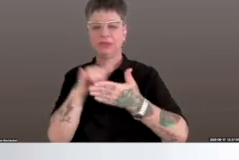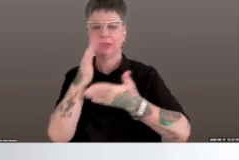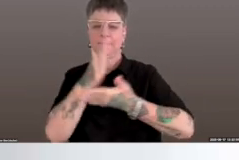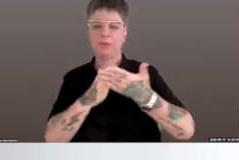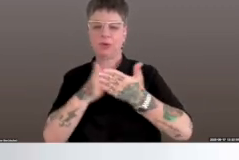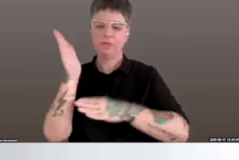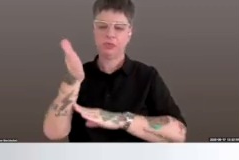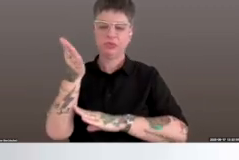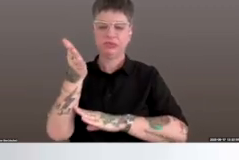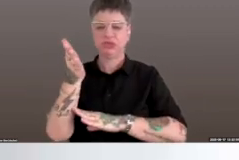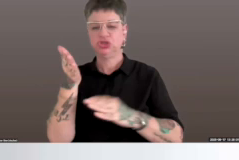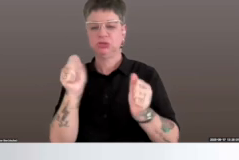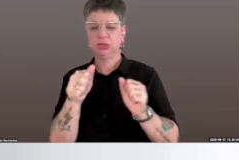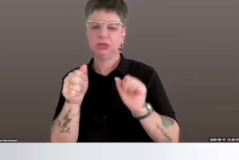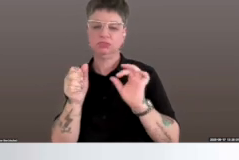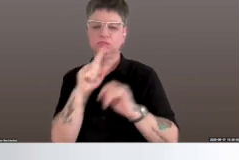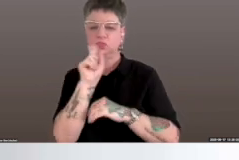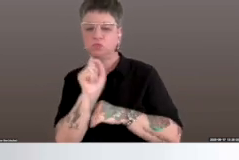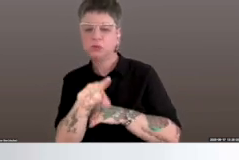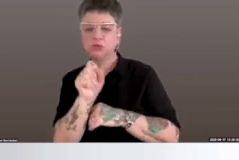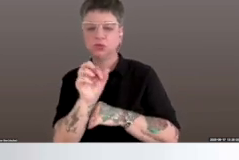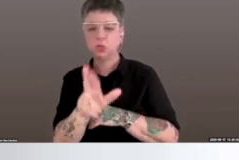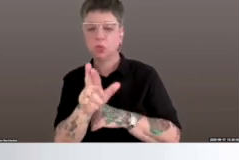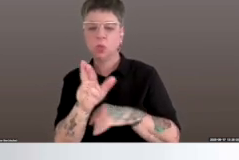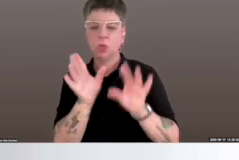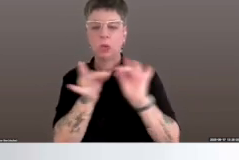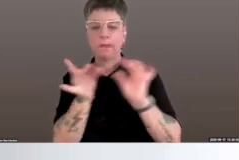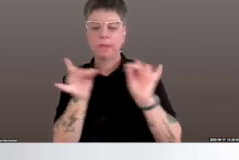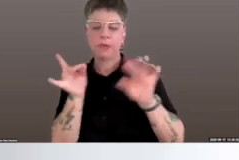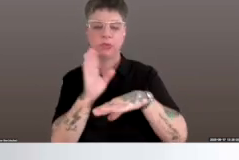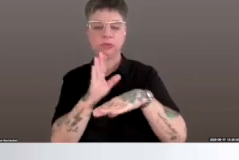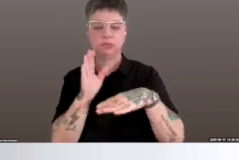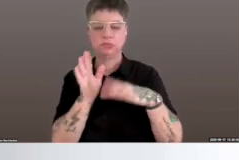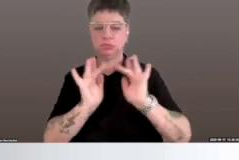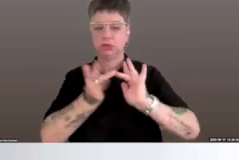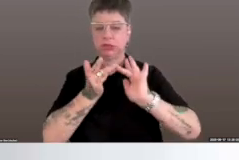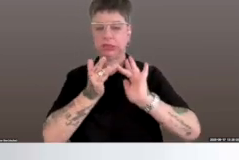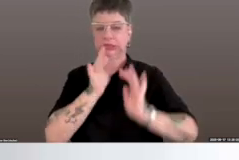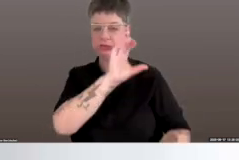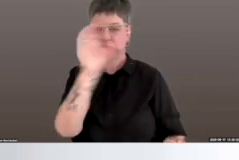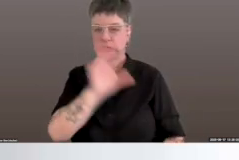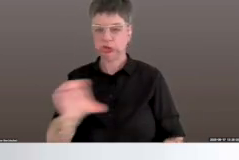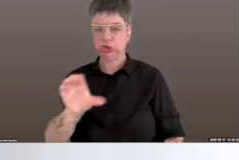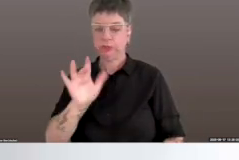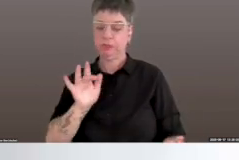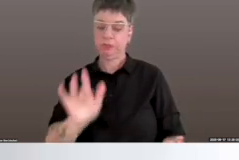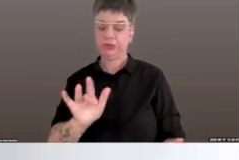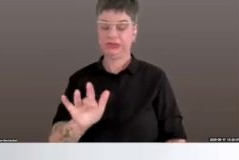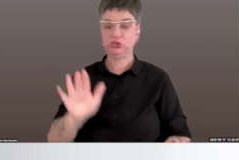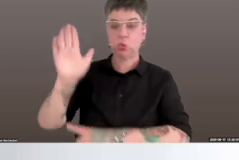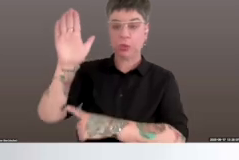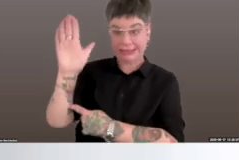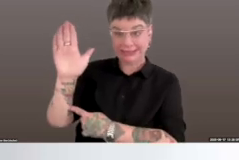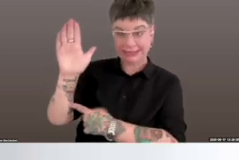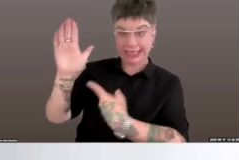ask a question or make a comment, if you are online, the desktop version of Zoom, click Raise Hand under the